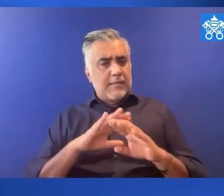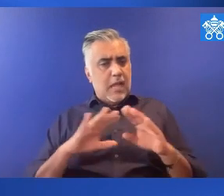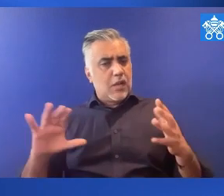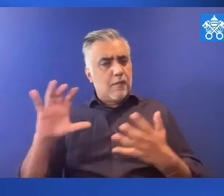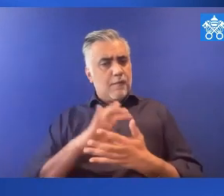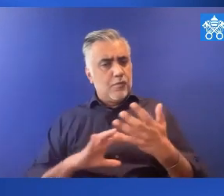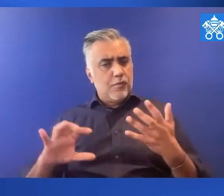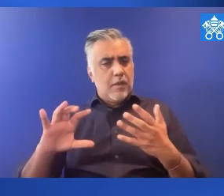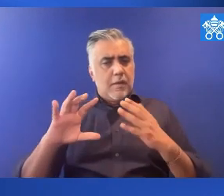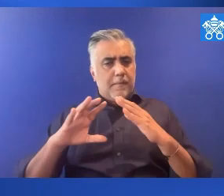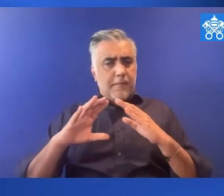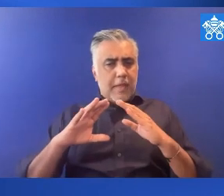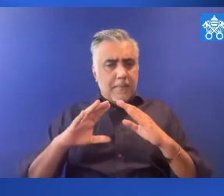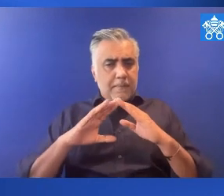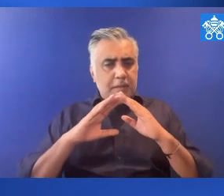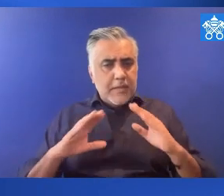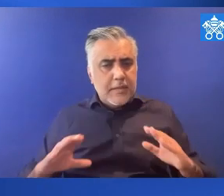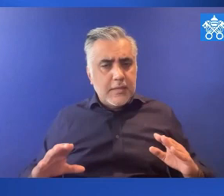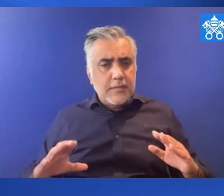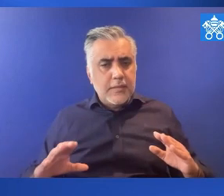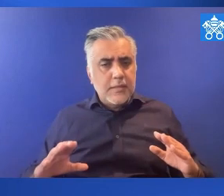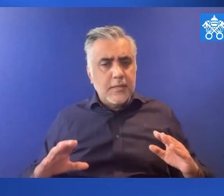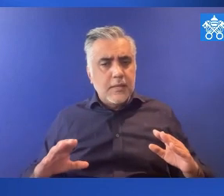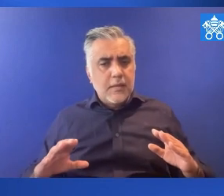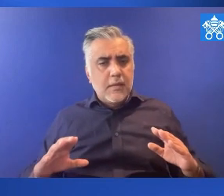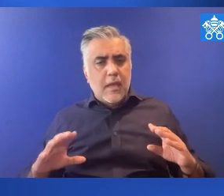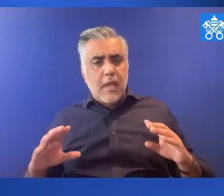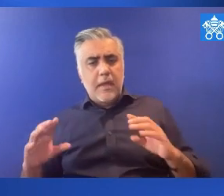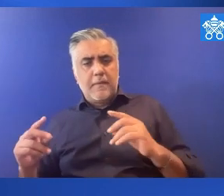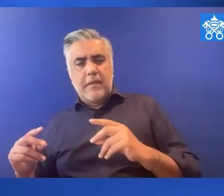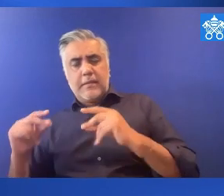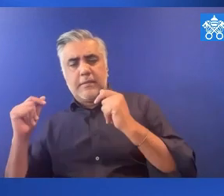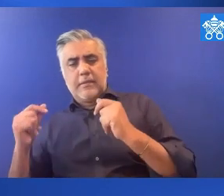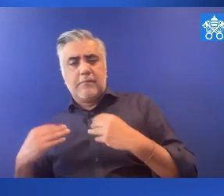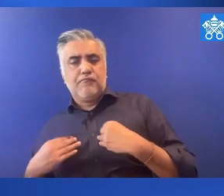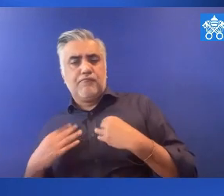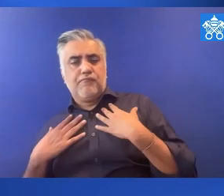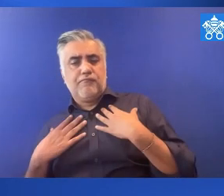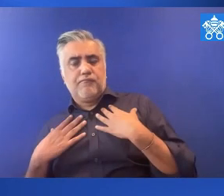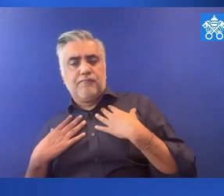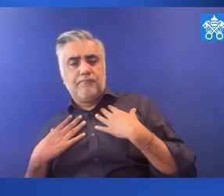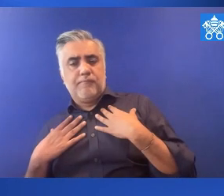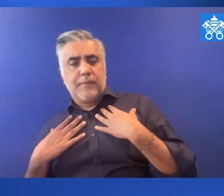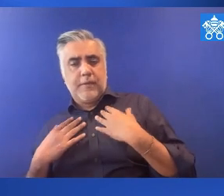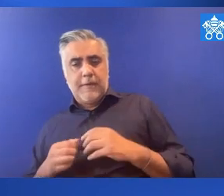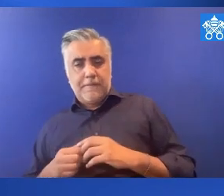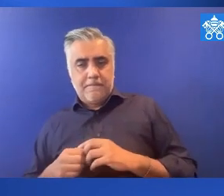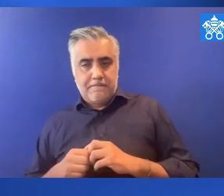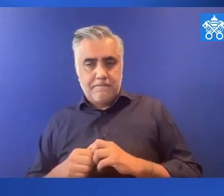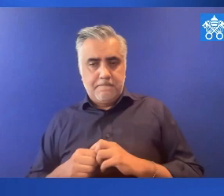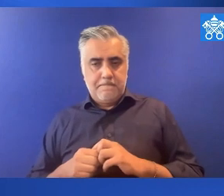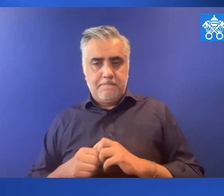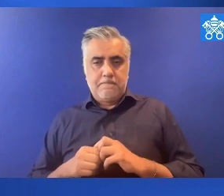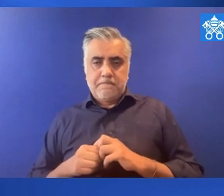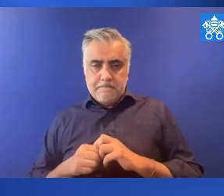and we are able to do everything, but let us be able to distinguish between false consolation